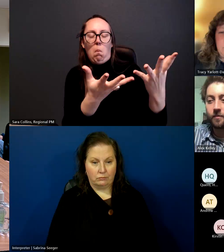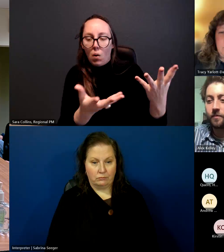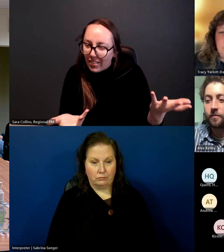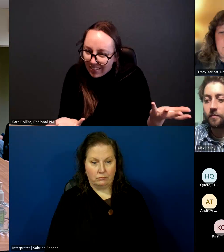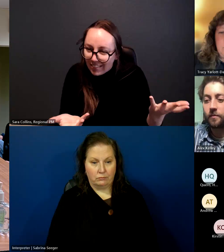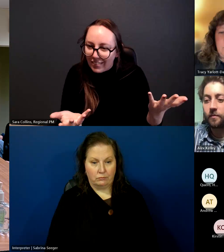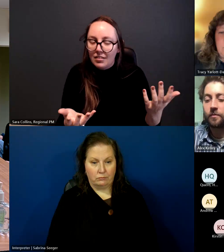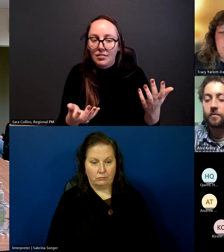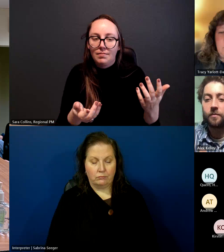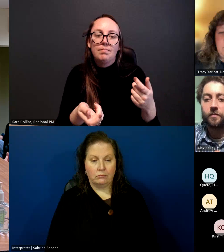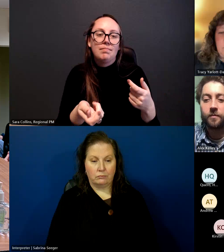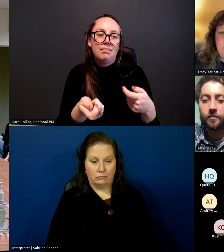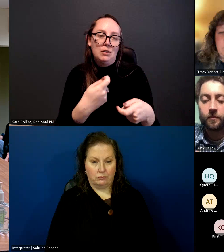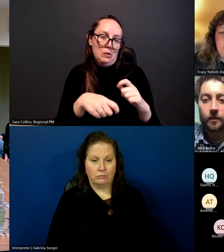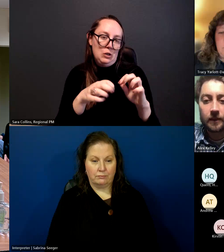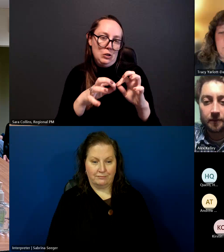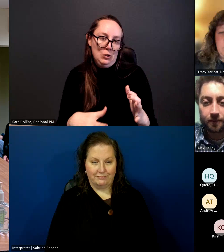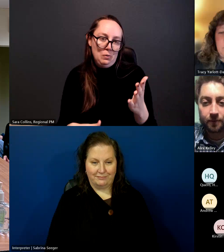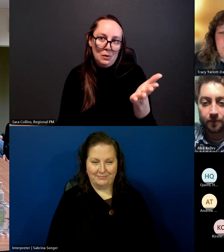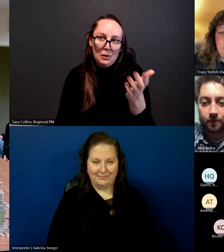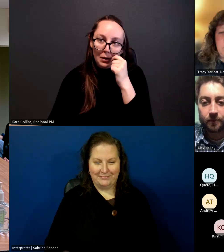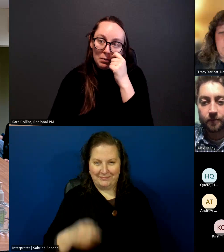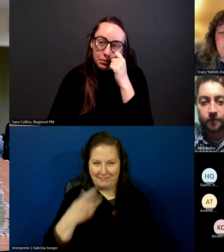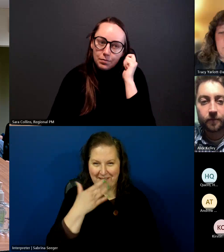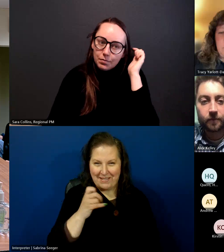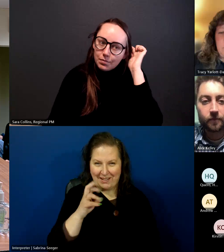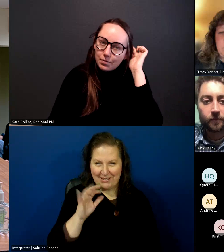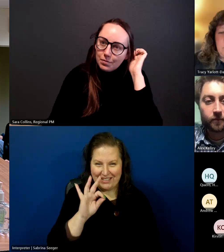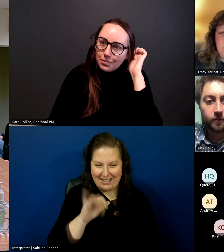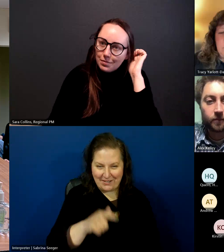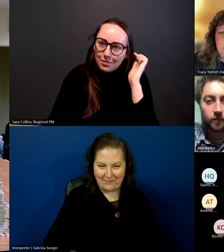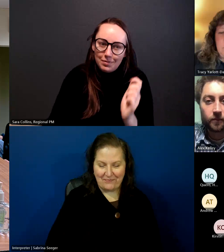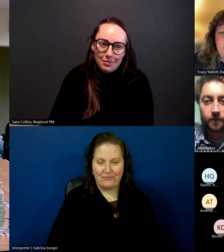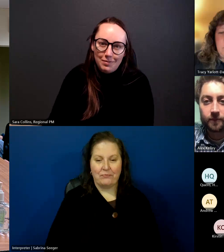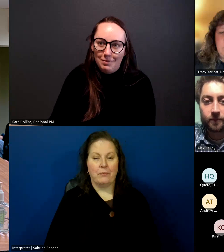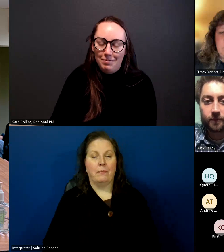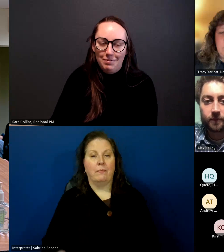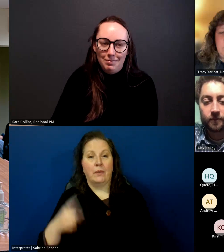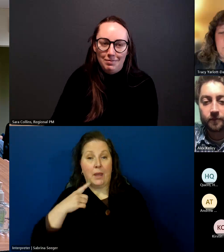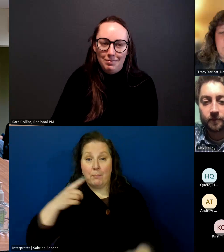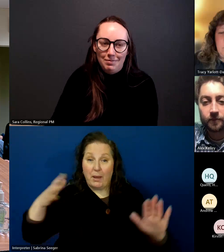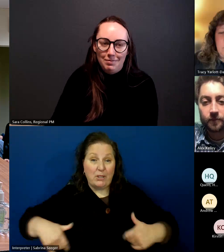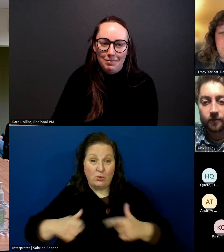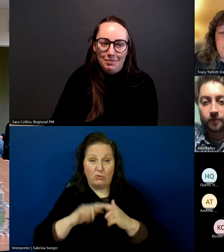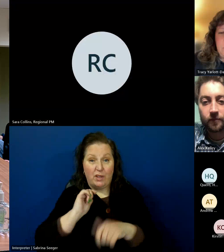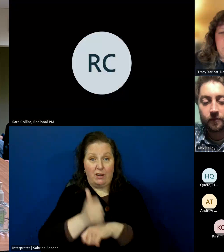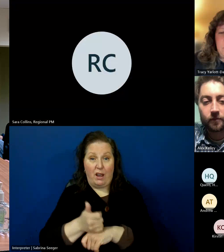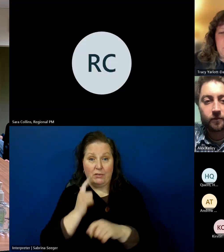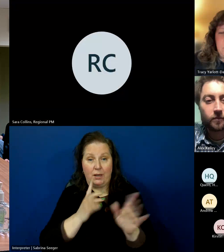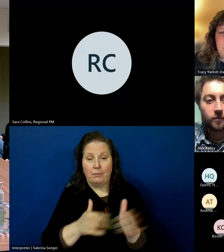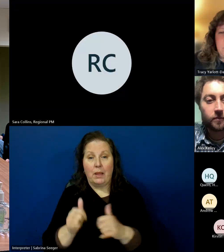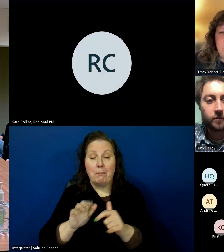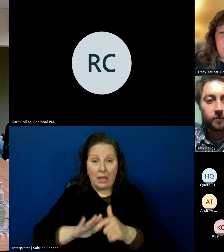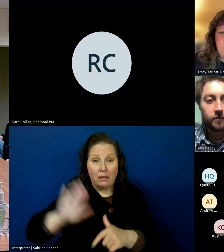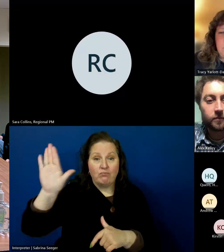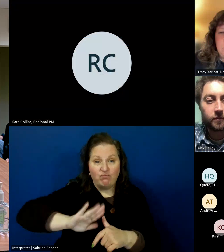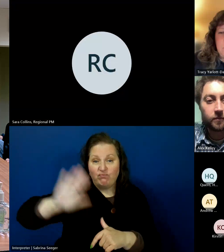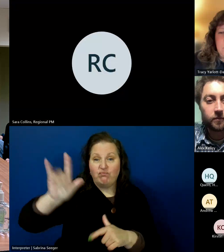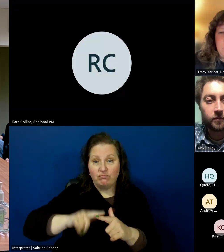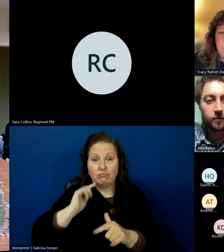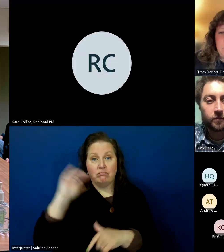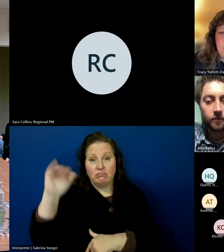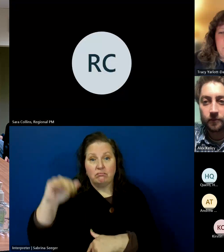owning utilities, and it may be too late, but where we are in the plan, I'm going to keep raising it in case